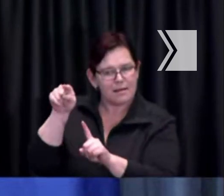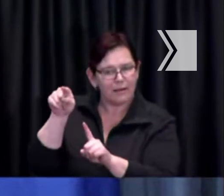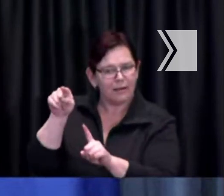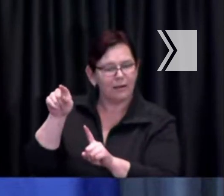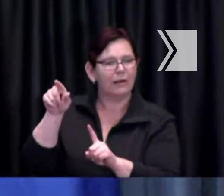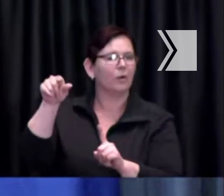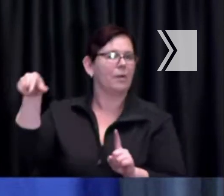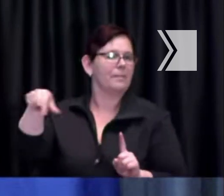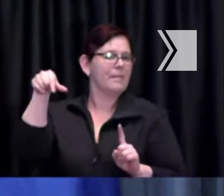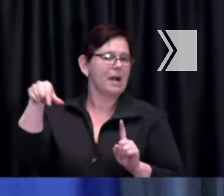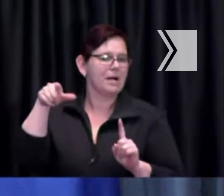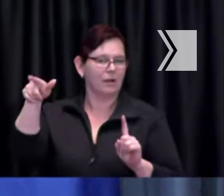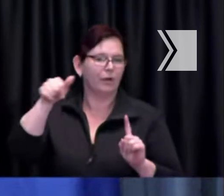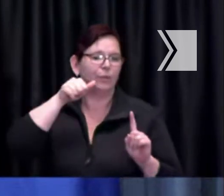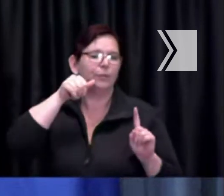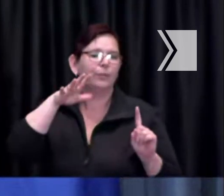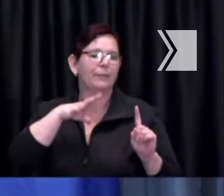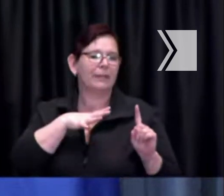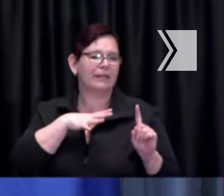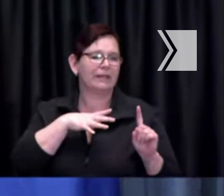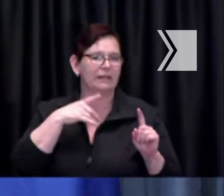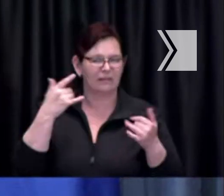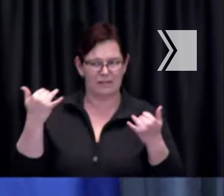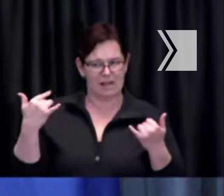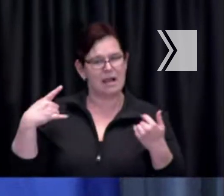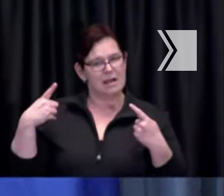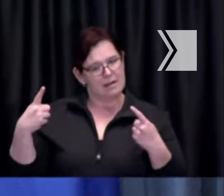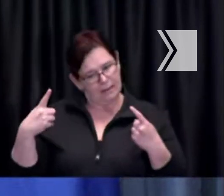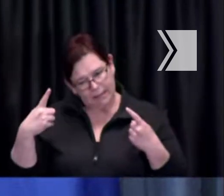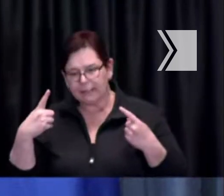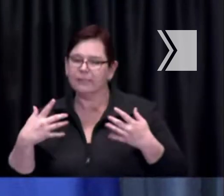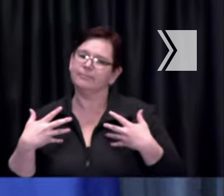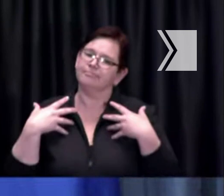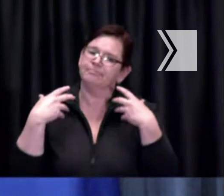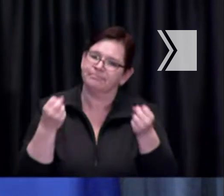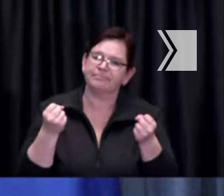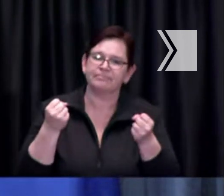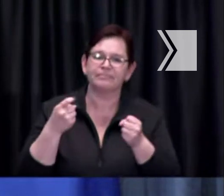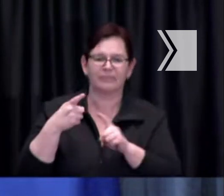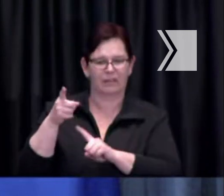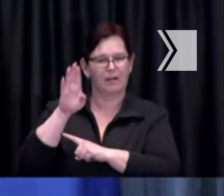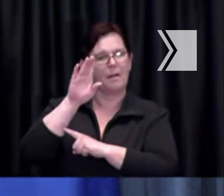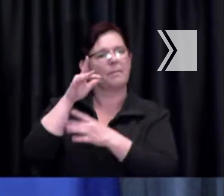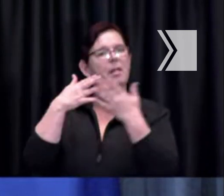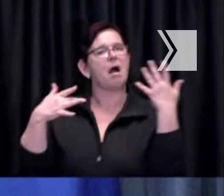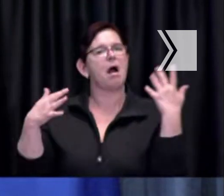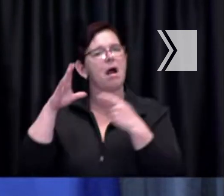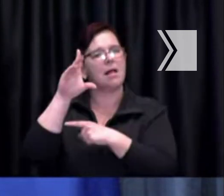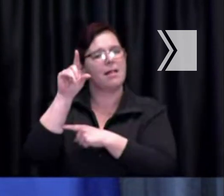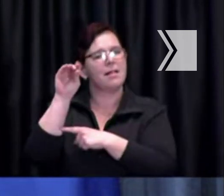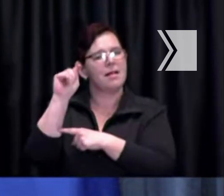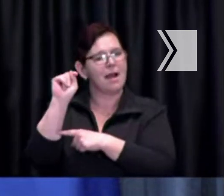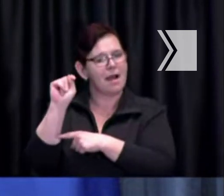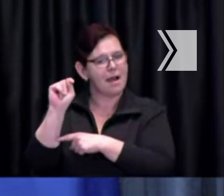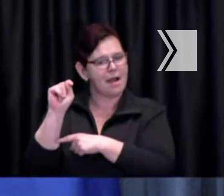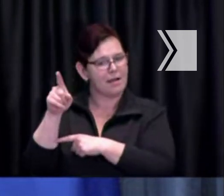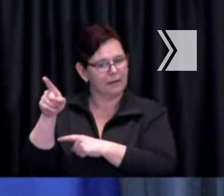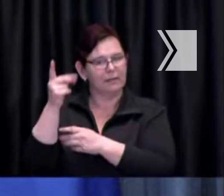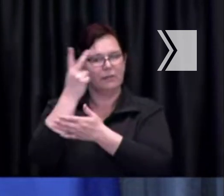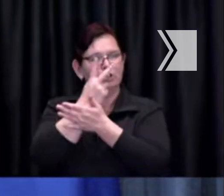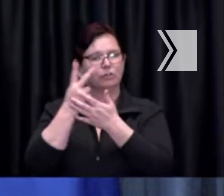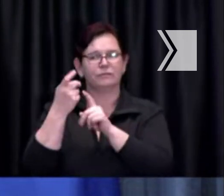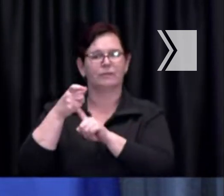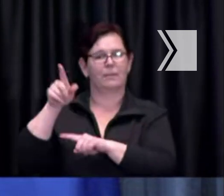is reported to be recovering at home, having experienced a blood clot within 2 weeks of receiving the